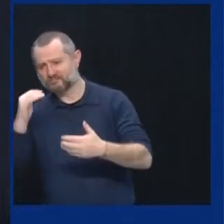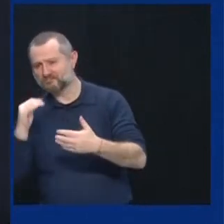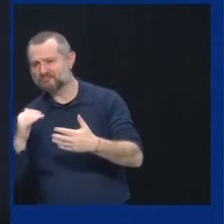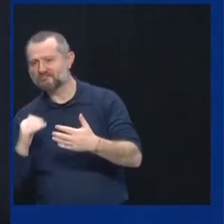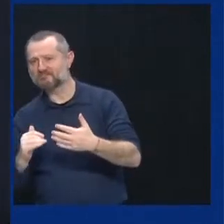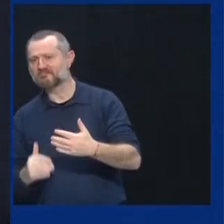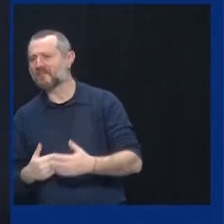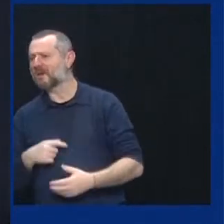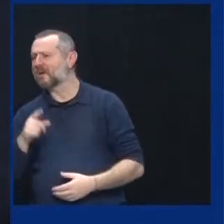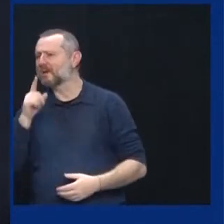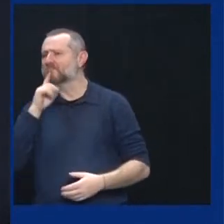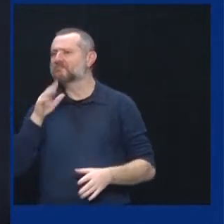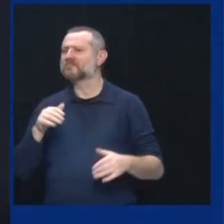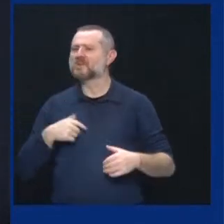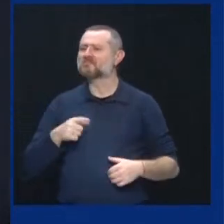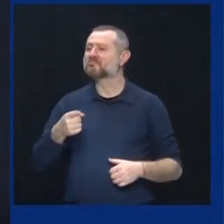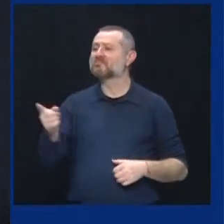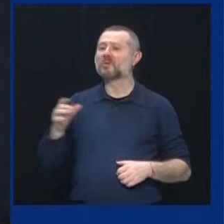election commissioners